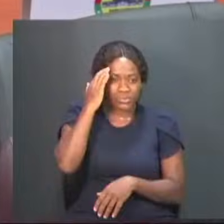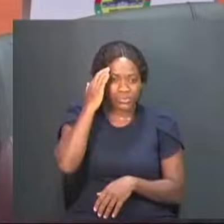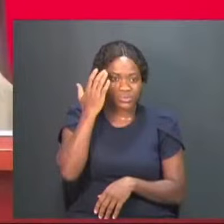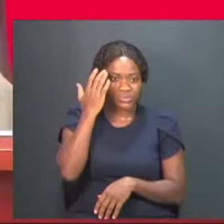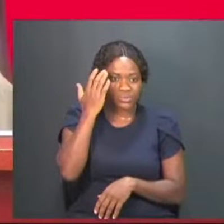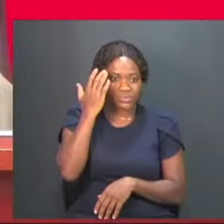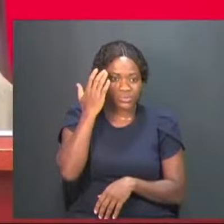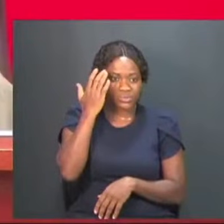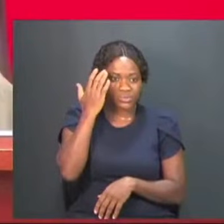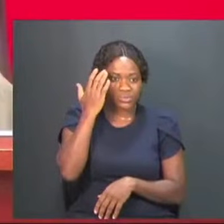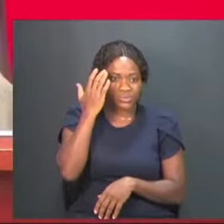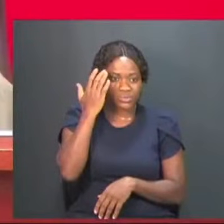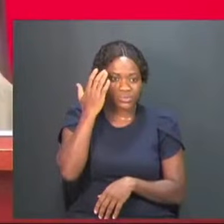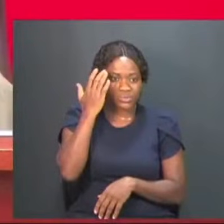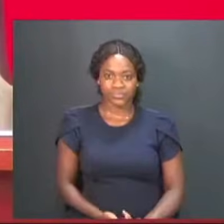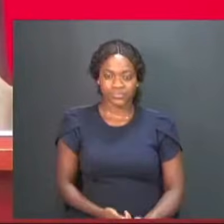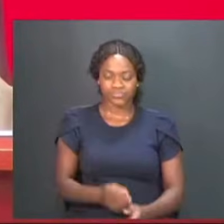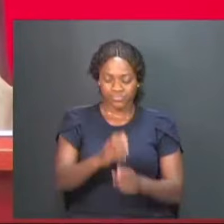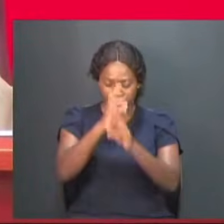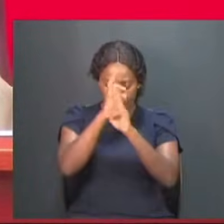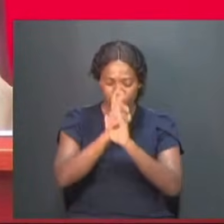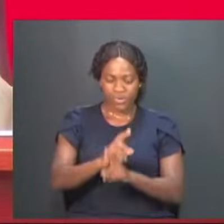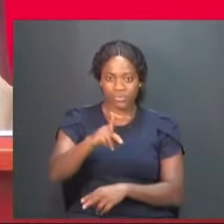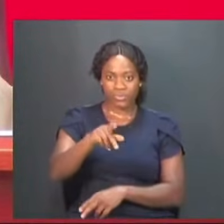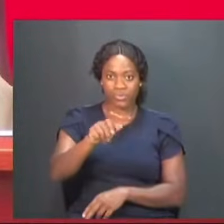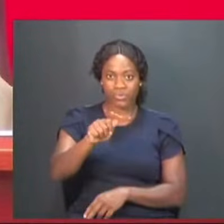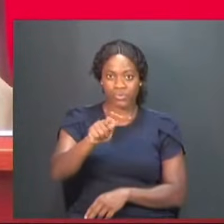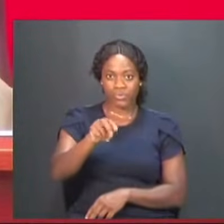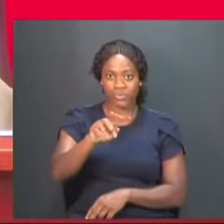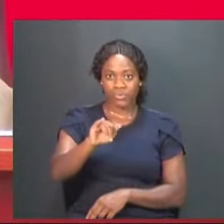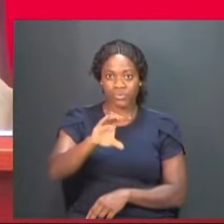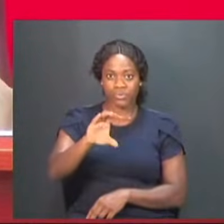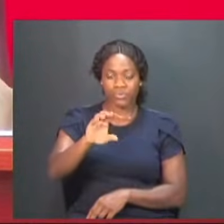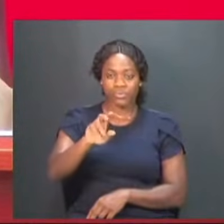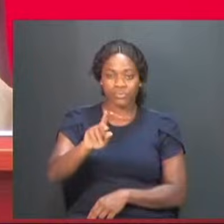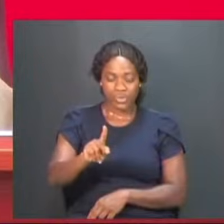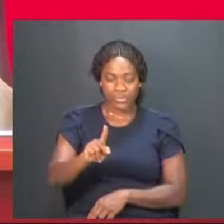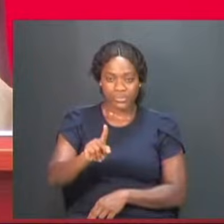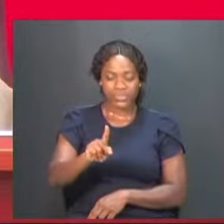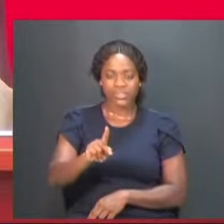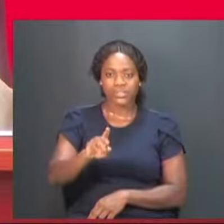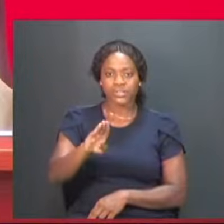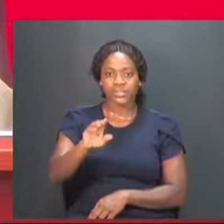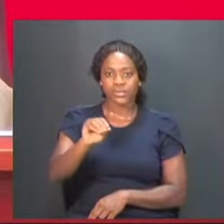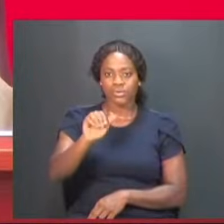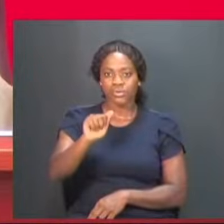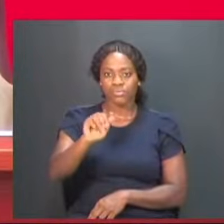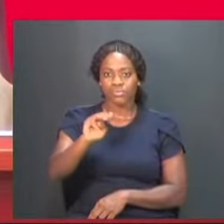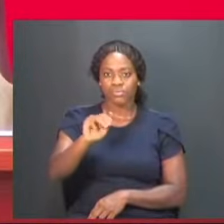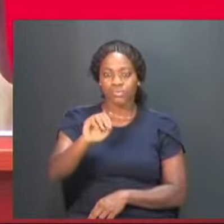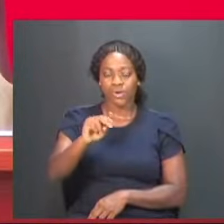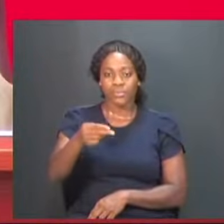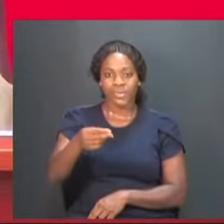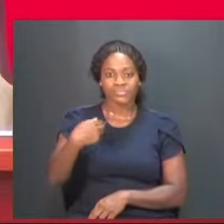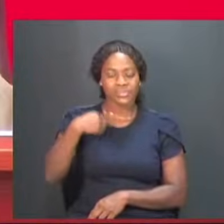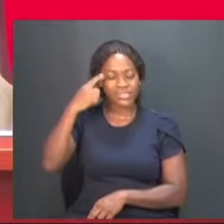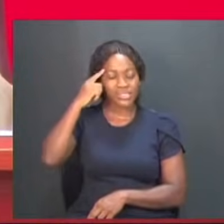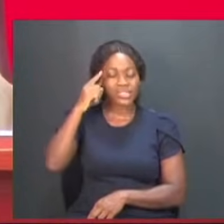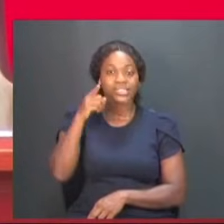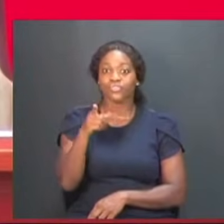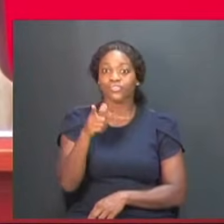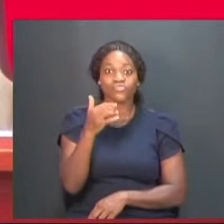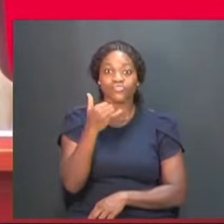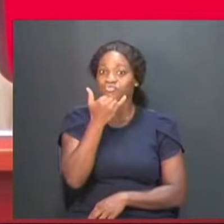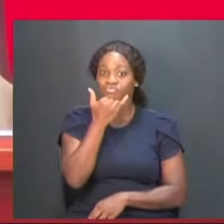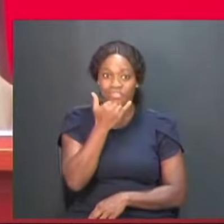Honorable Patrick Yaubwama, I think you are completely out of order. wait